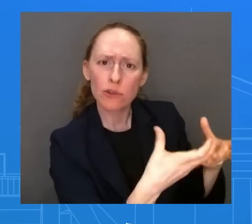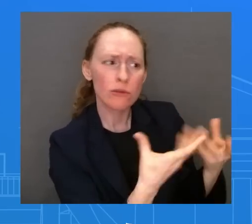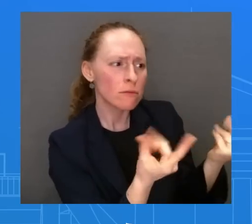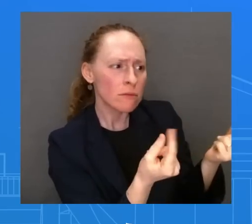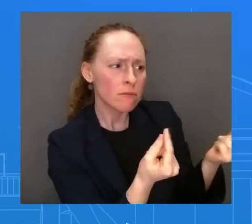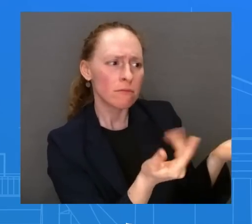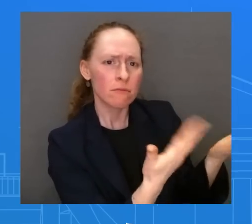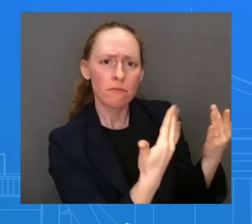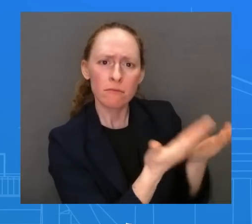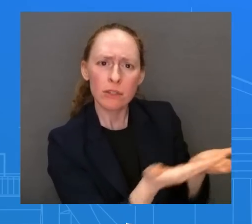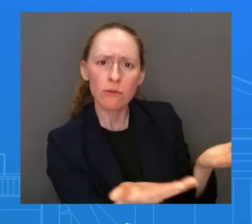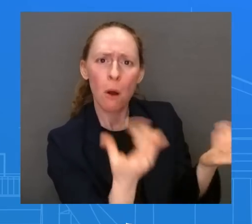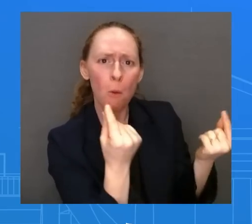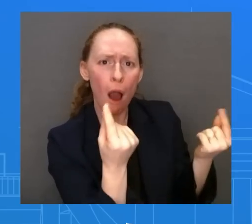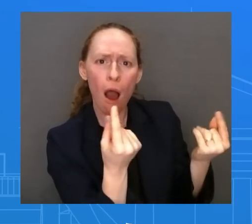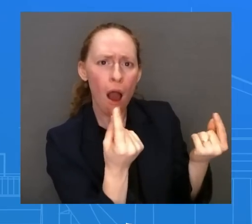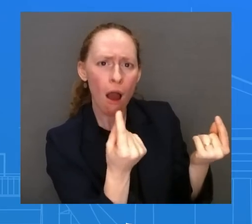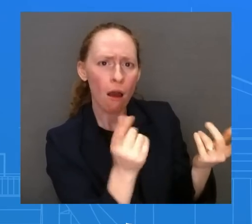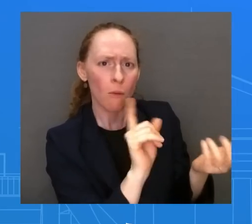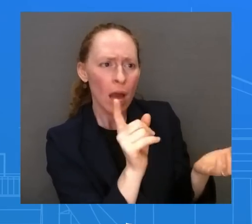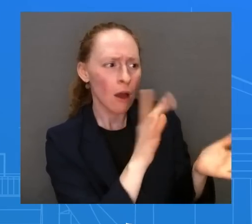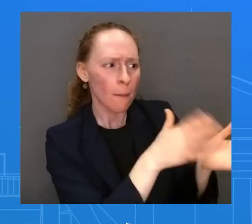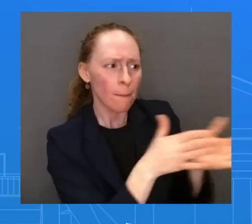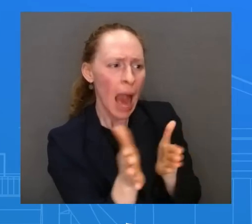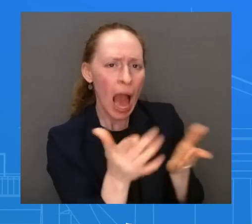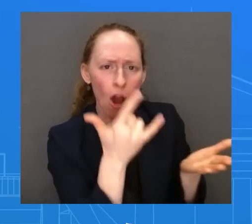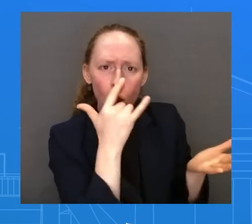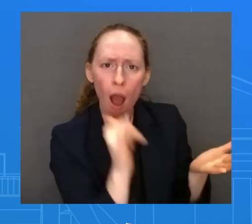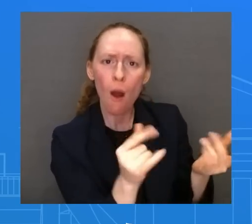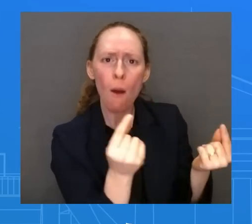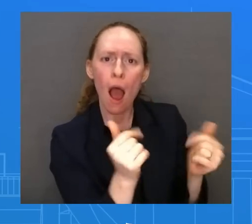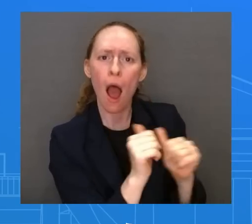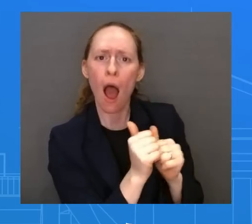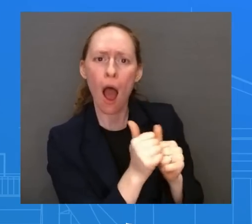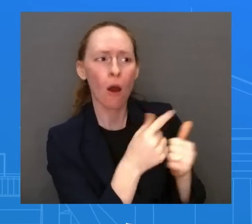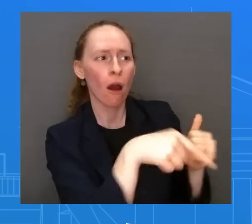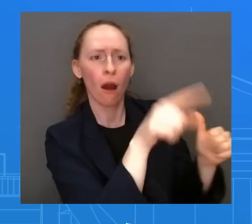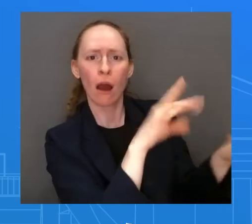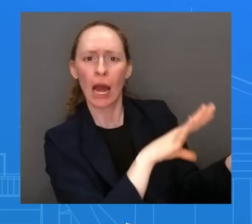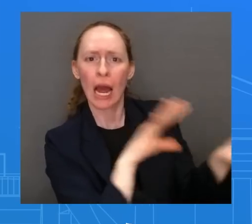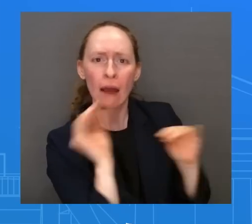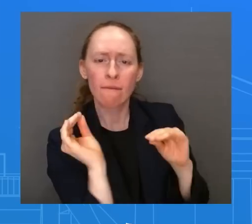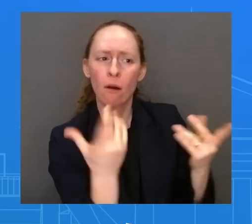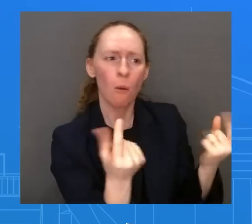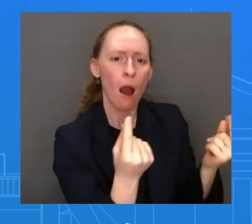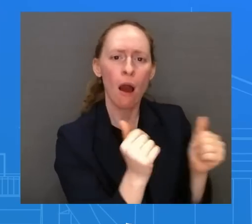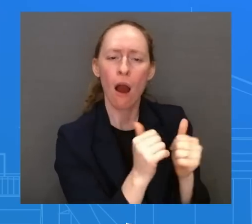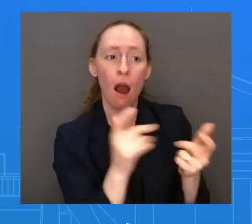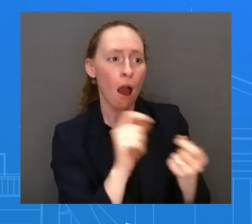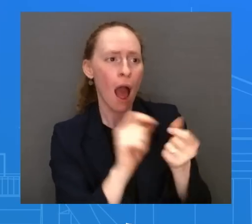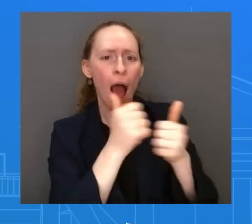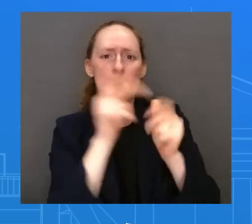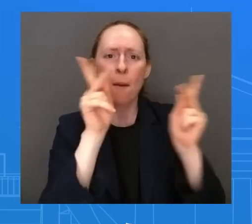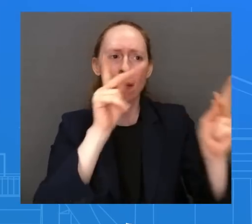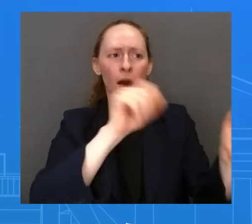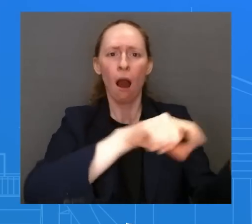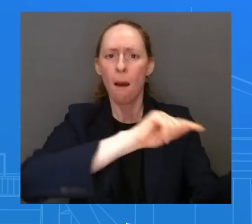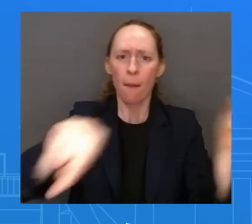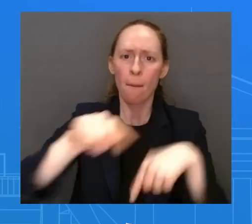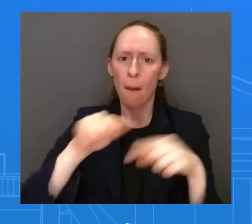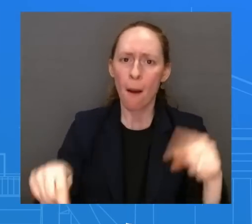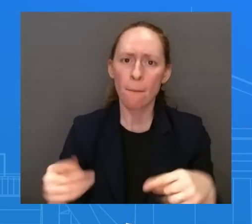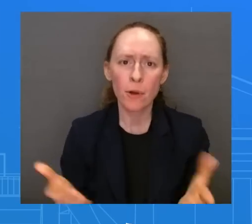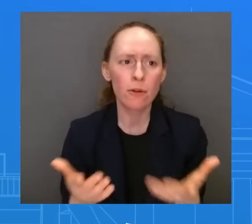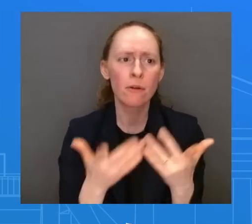processing of special immigrant visas none were forthcoming transitions matter that's